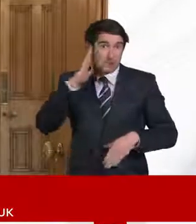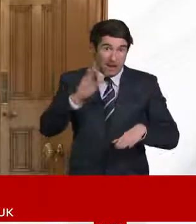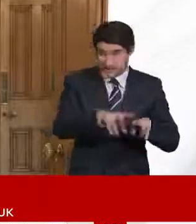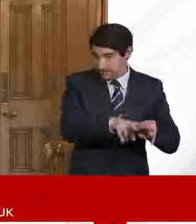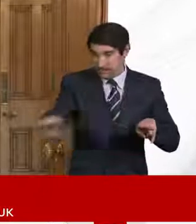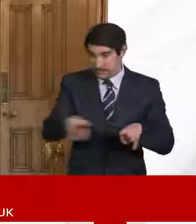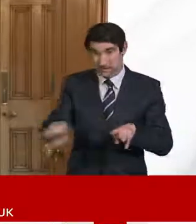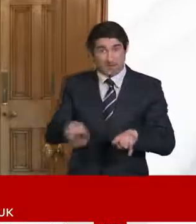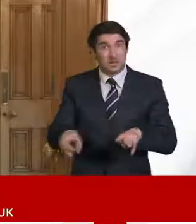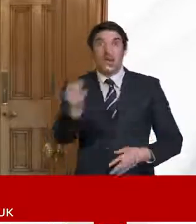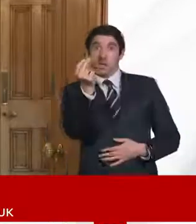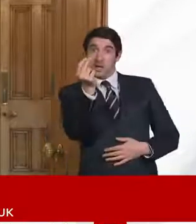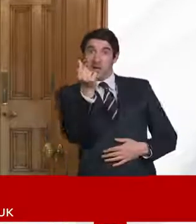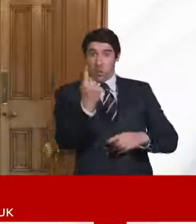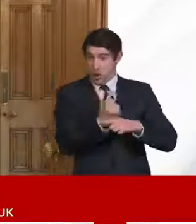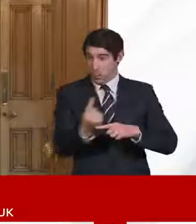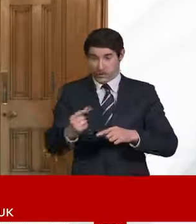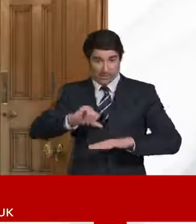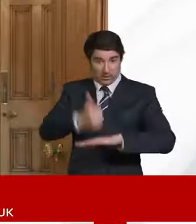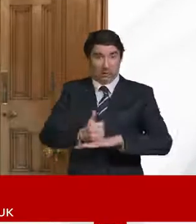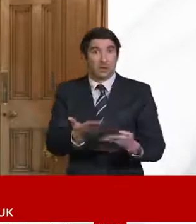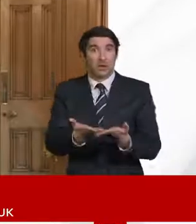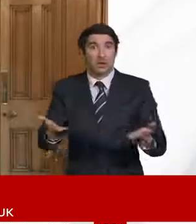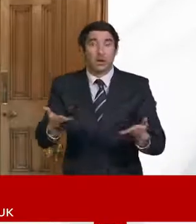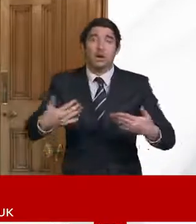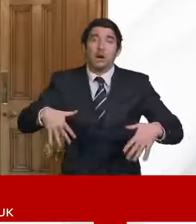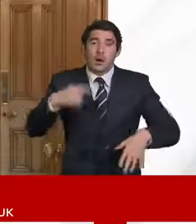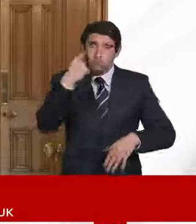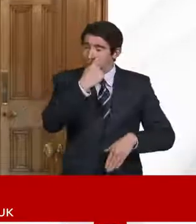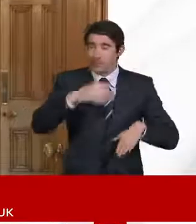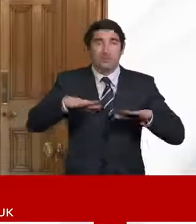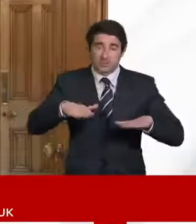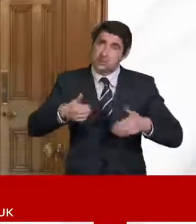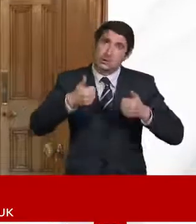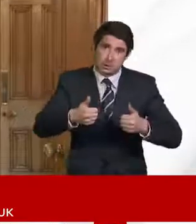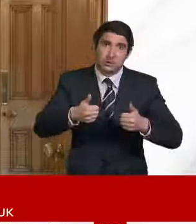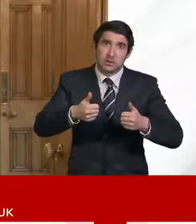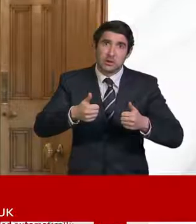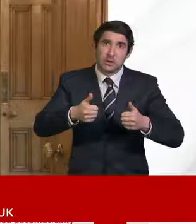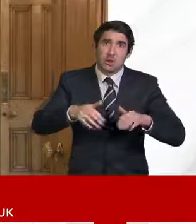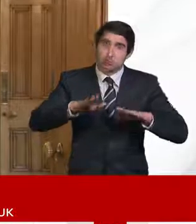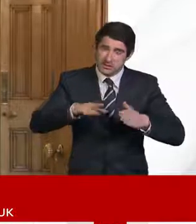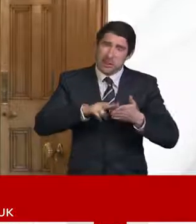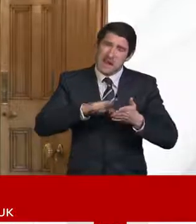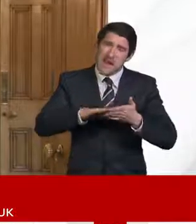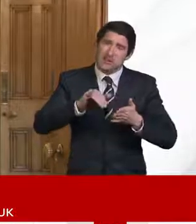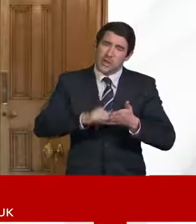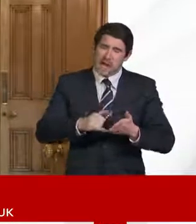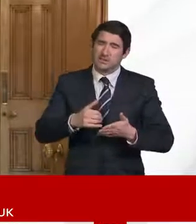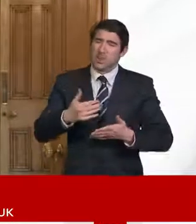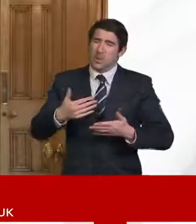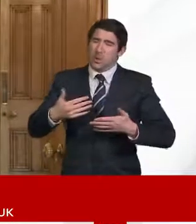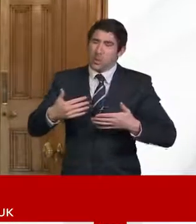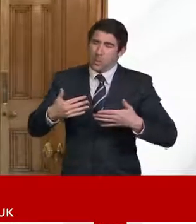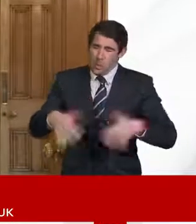see when I observe the work of dedicated NHS professionals and scientists, well, I'm in awe of it. So I think that we should